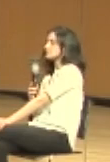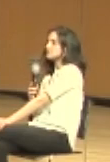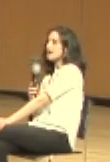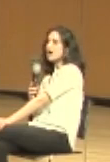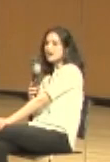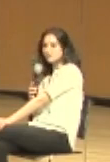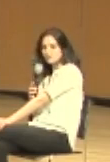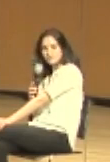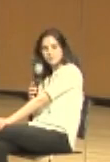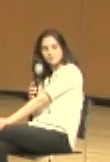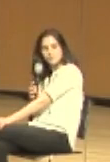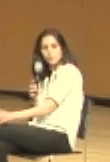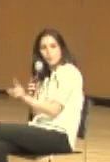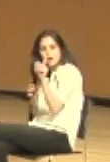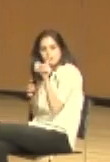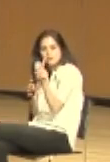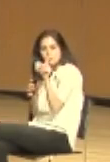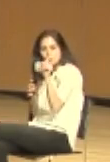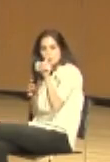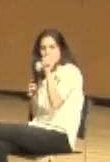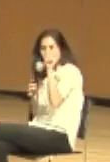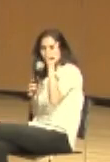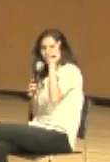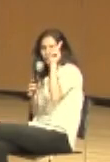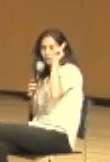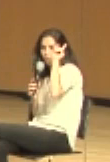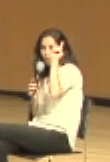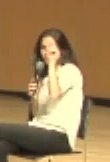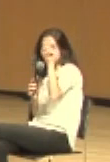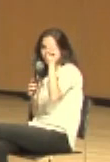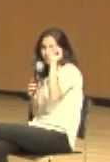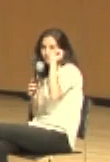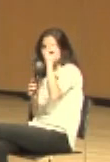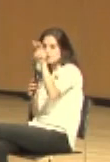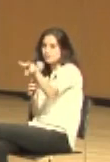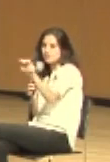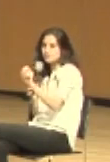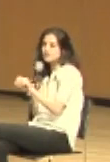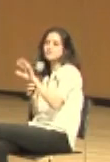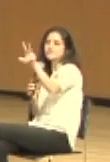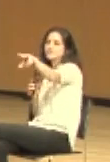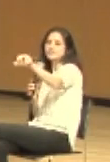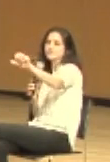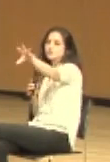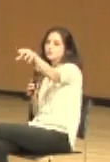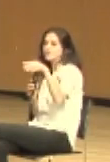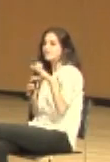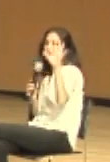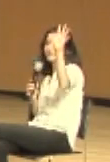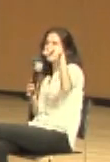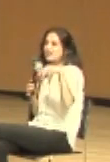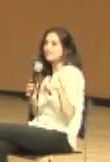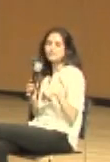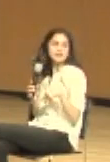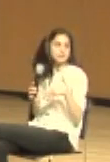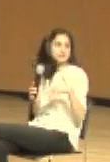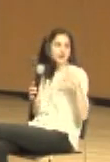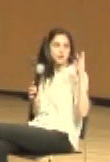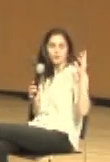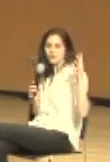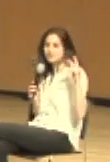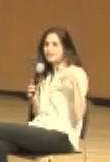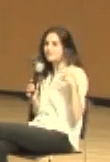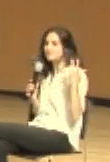it I think we have time for one more question oh no let's just take two because both their hands